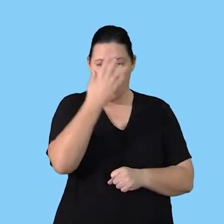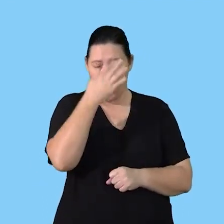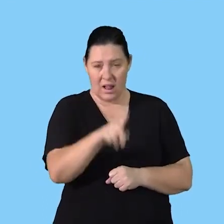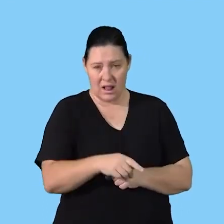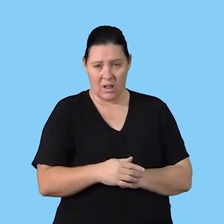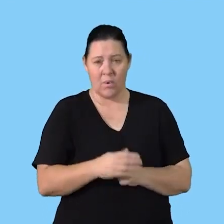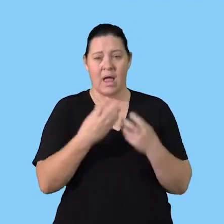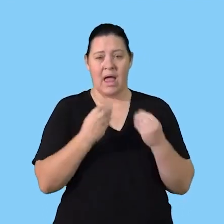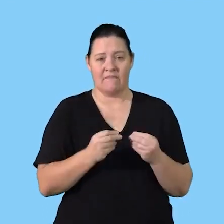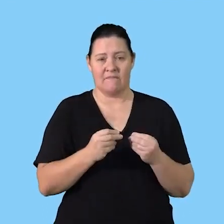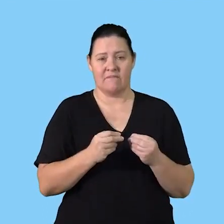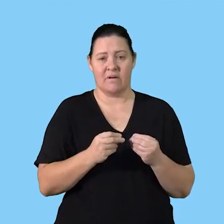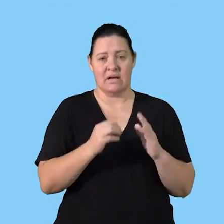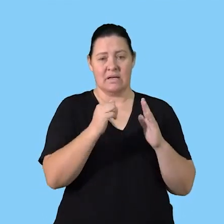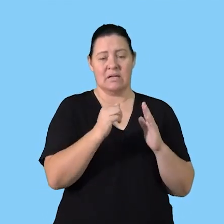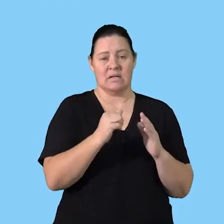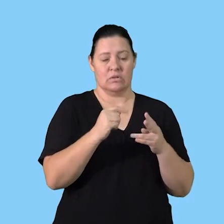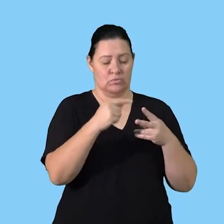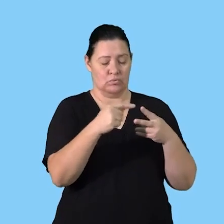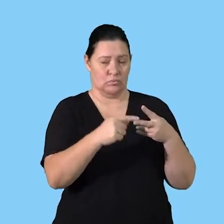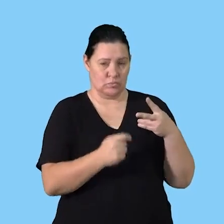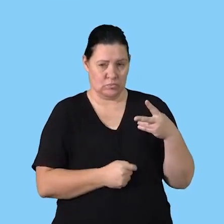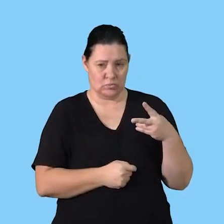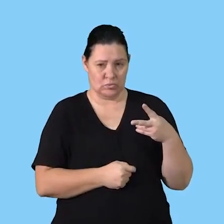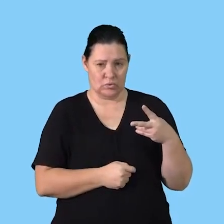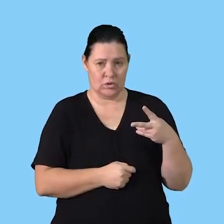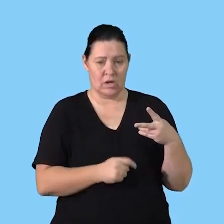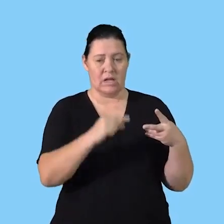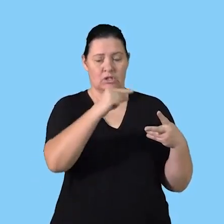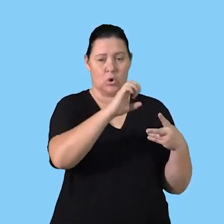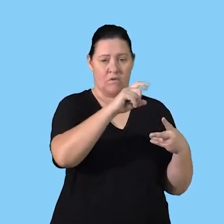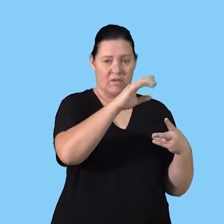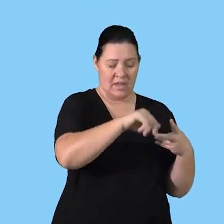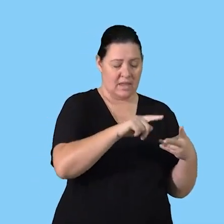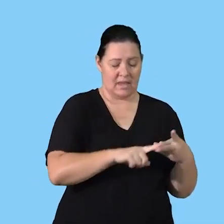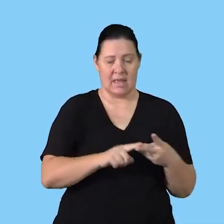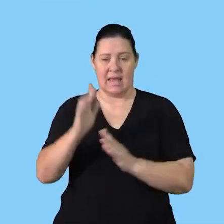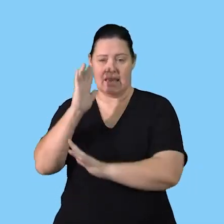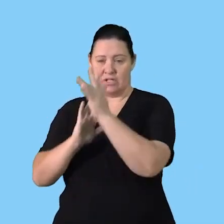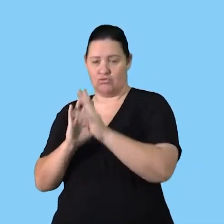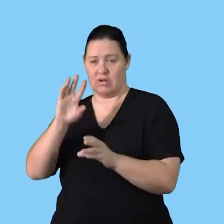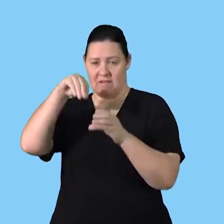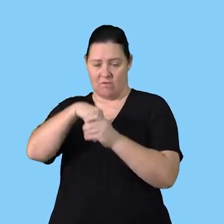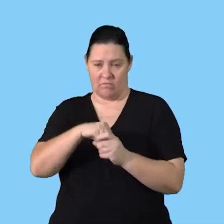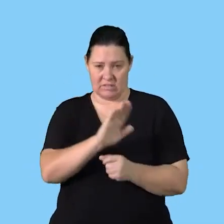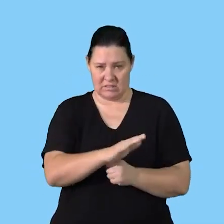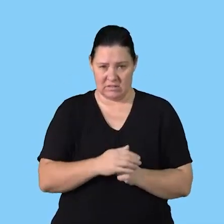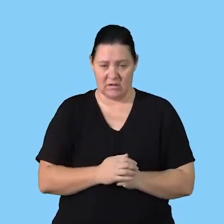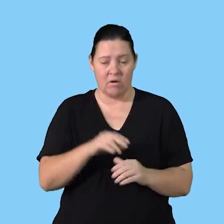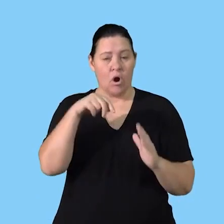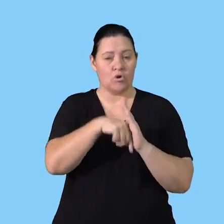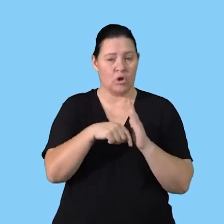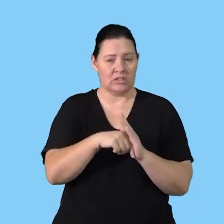as we know that we have got 2 sub-disciplines, which is the geography and the history. In terms of the